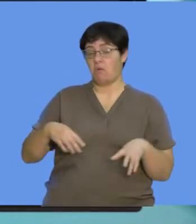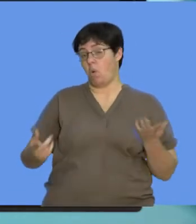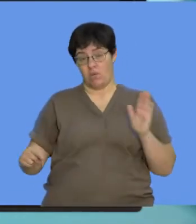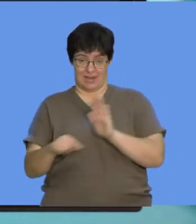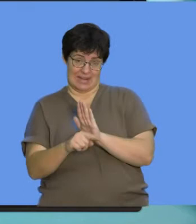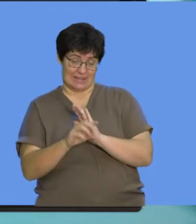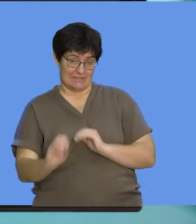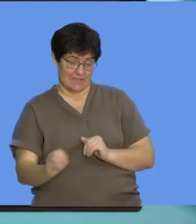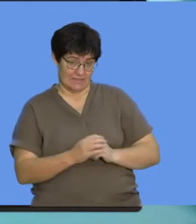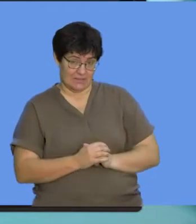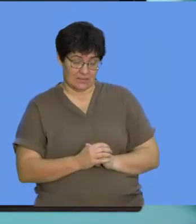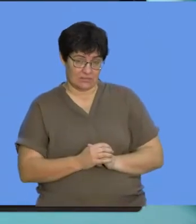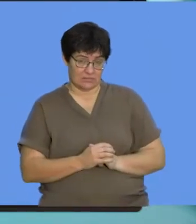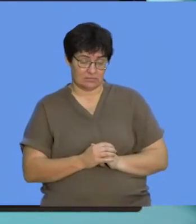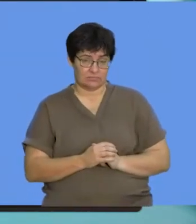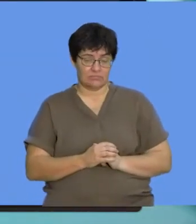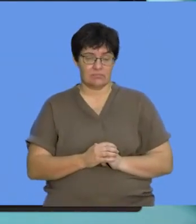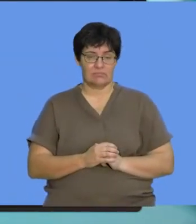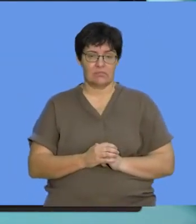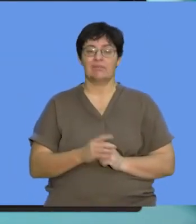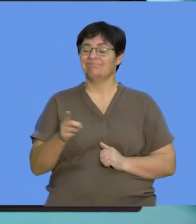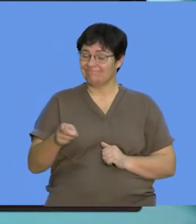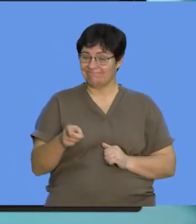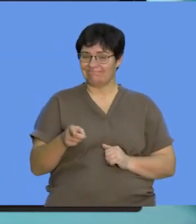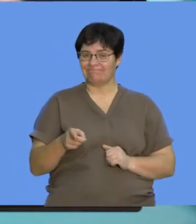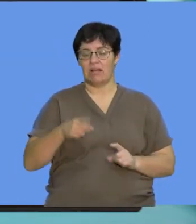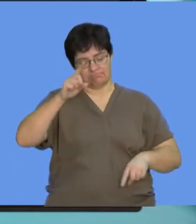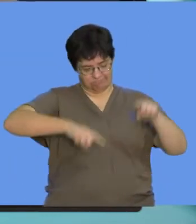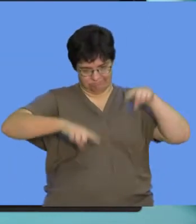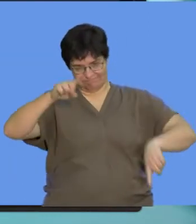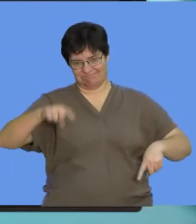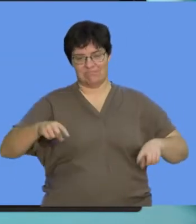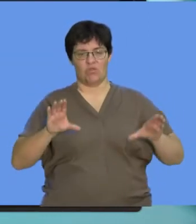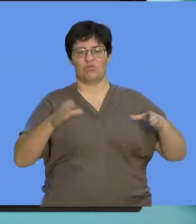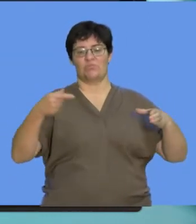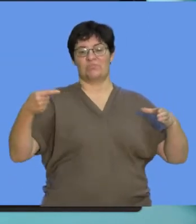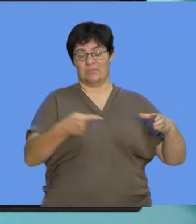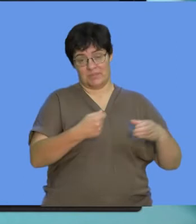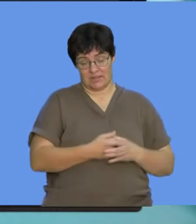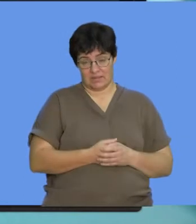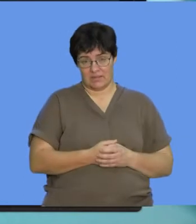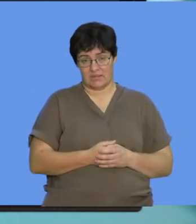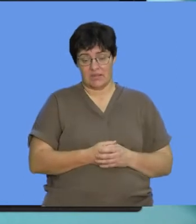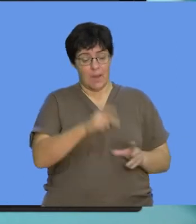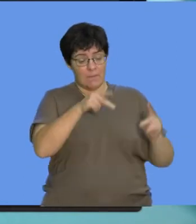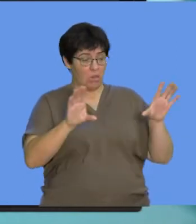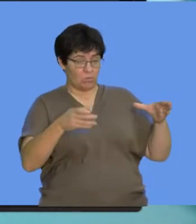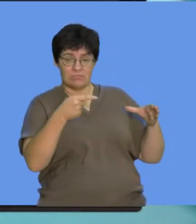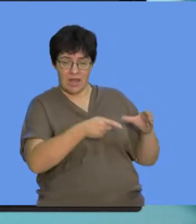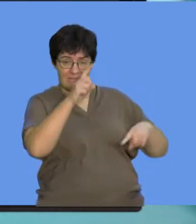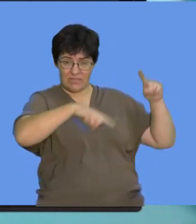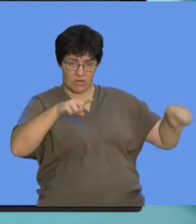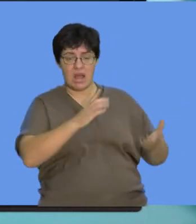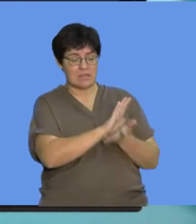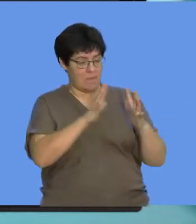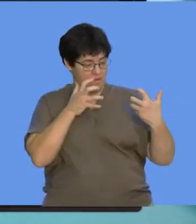be a disadvantage. And essentially that is what drives variation in a population, and that variation leads to some